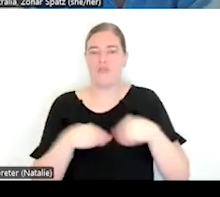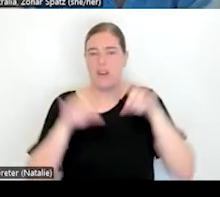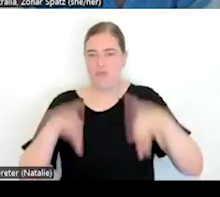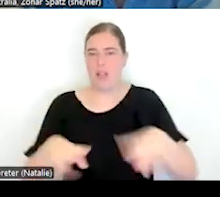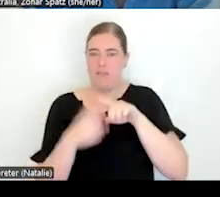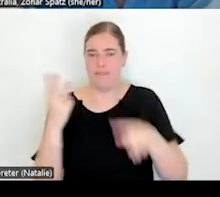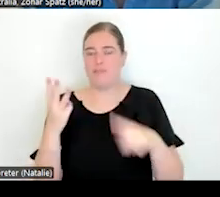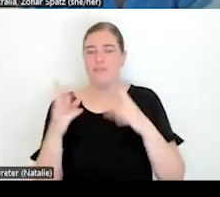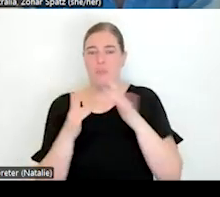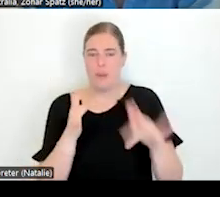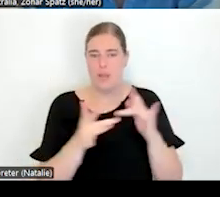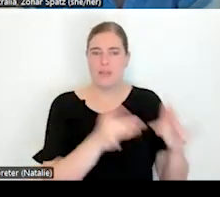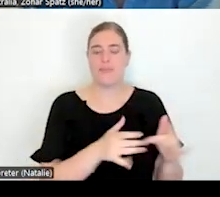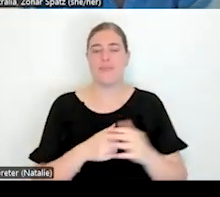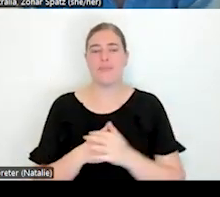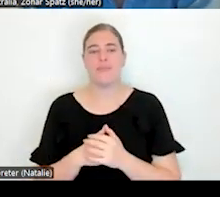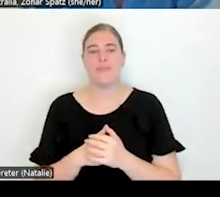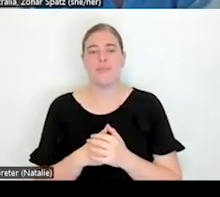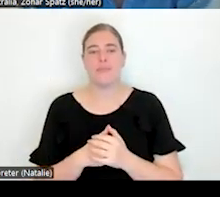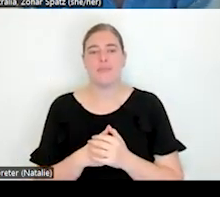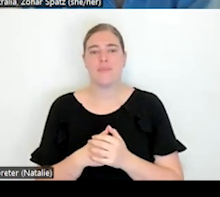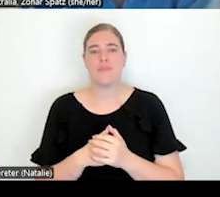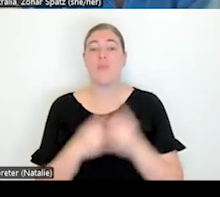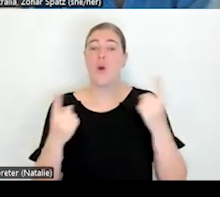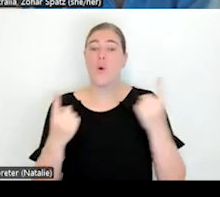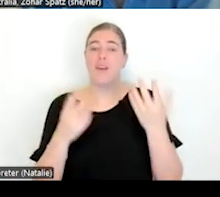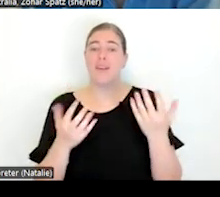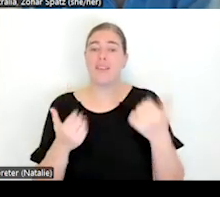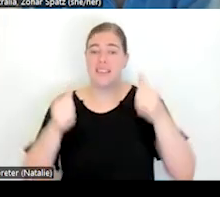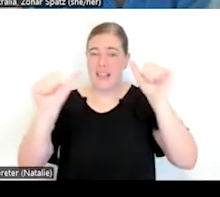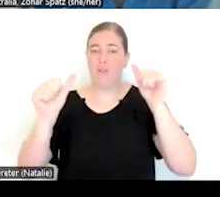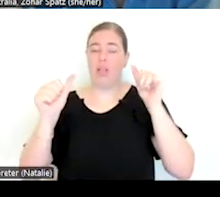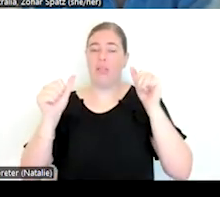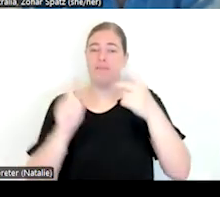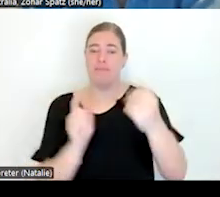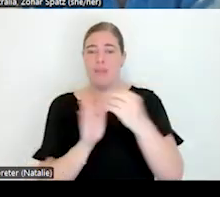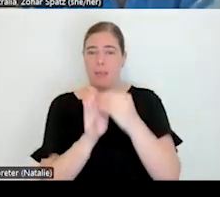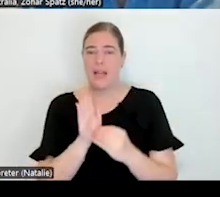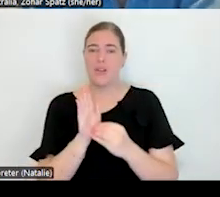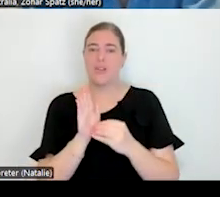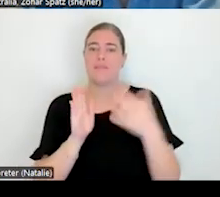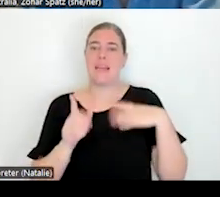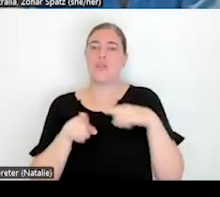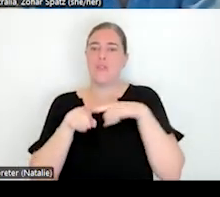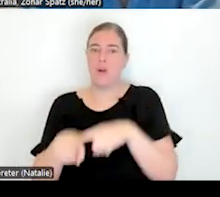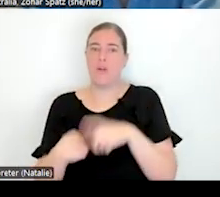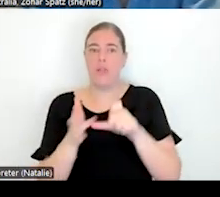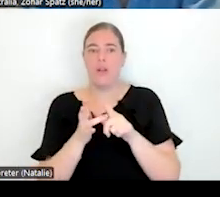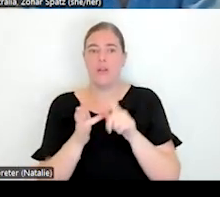successful tenderer will be required to propose content for the code or guidelines. These may